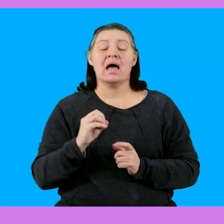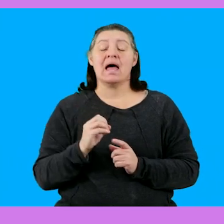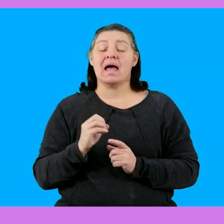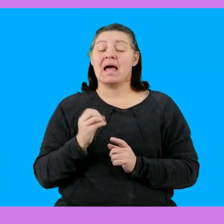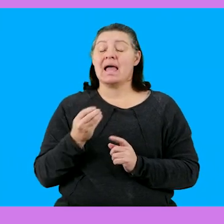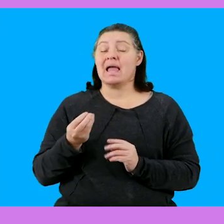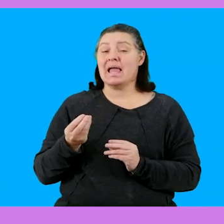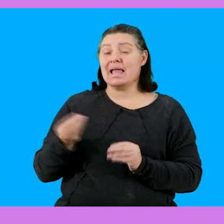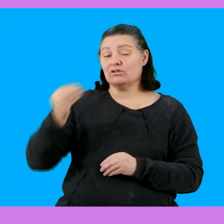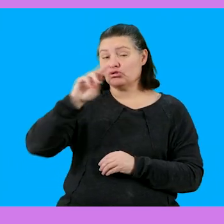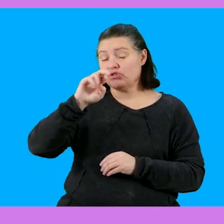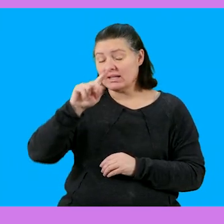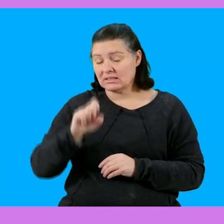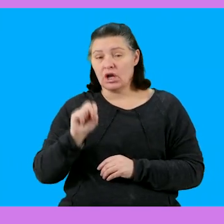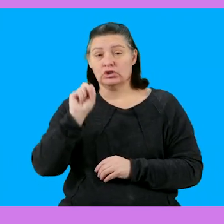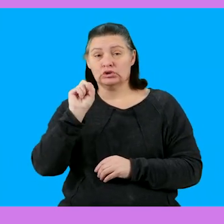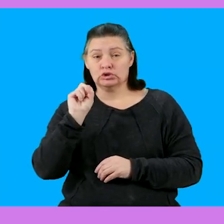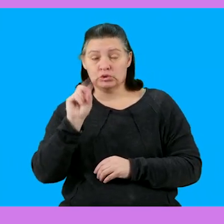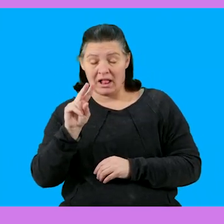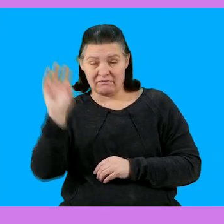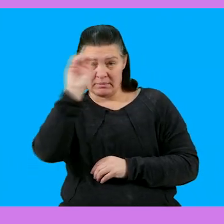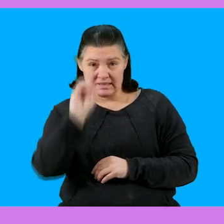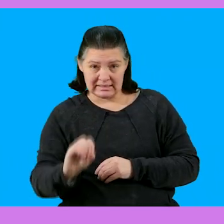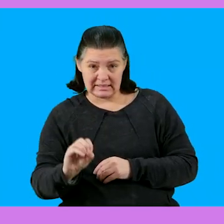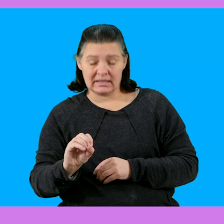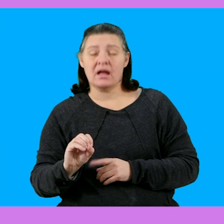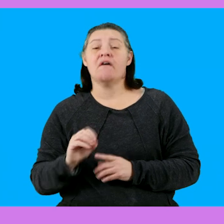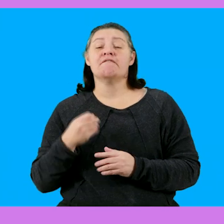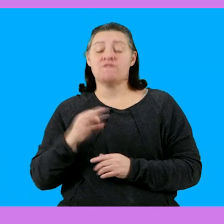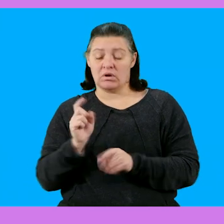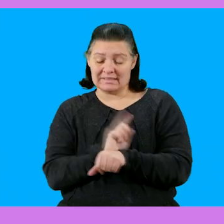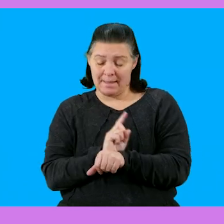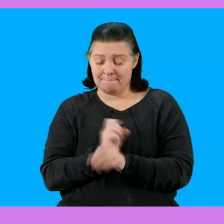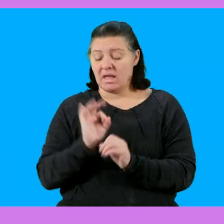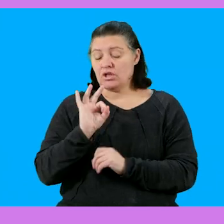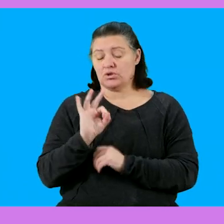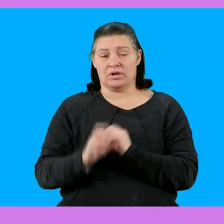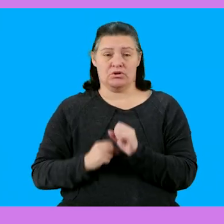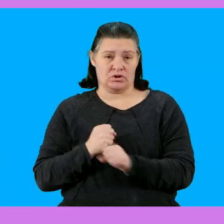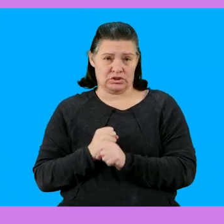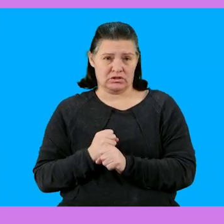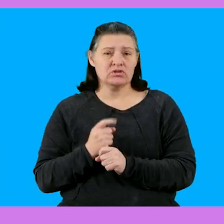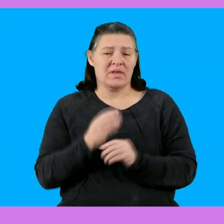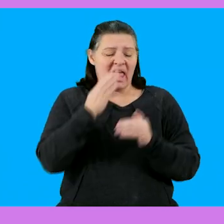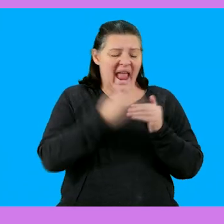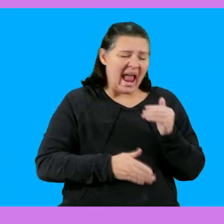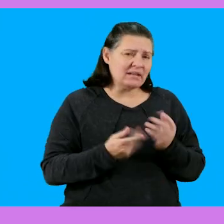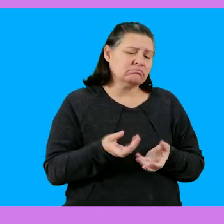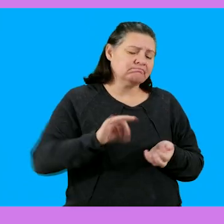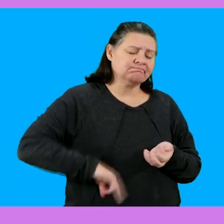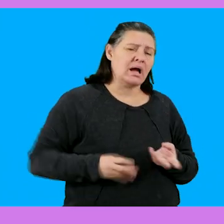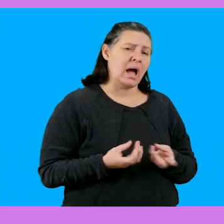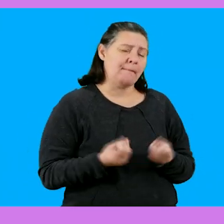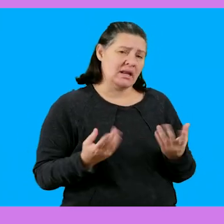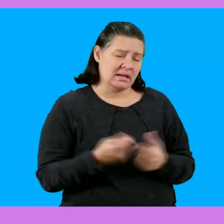12% per annum for a period of 3 years. Calculate how much he will get at the end of his investment. All right,